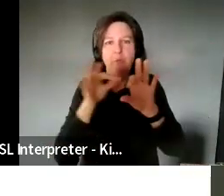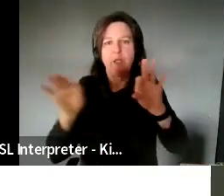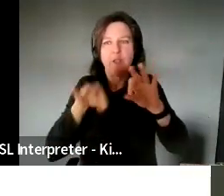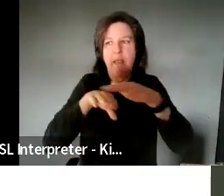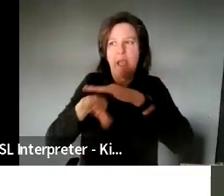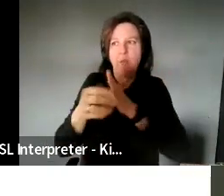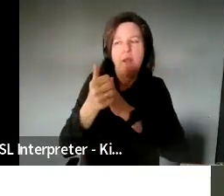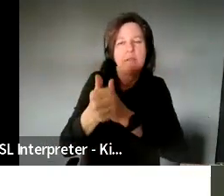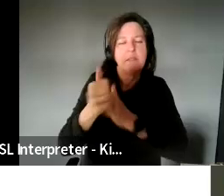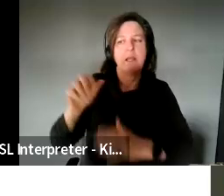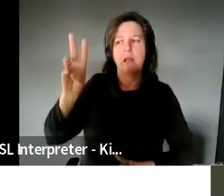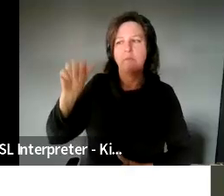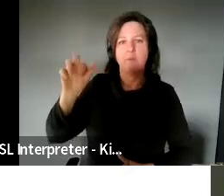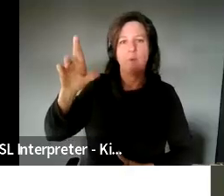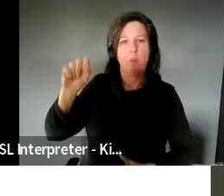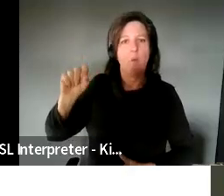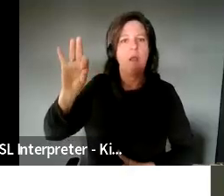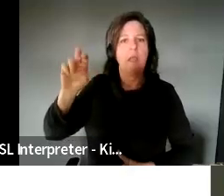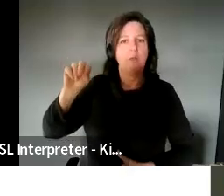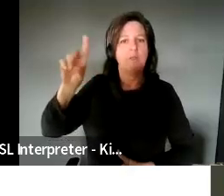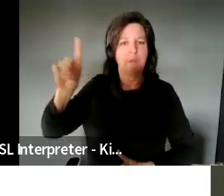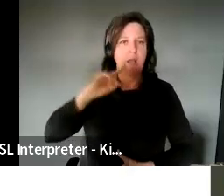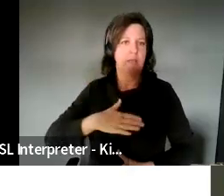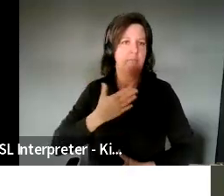So I'm happy to have everyone here.